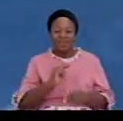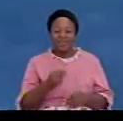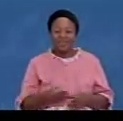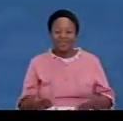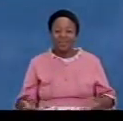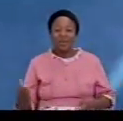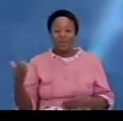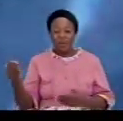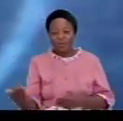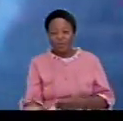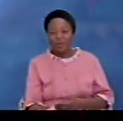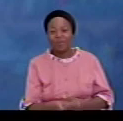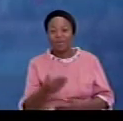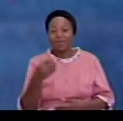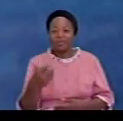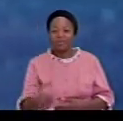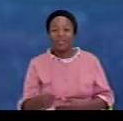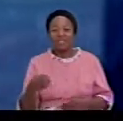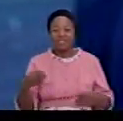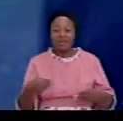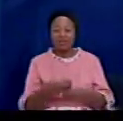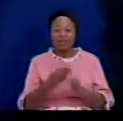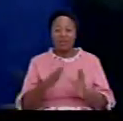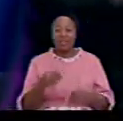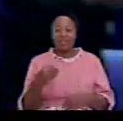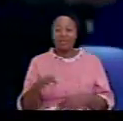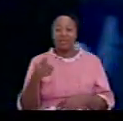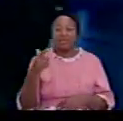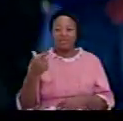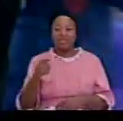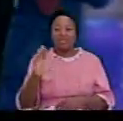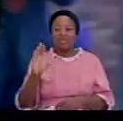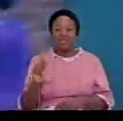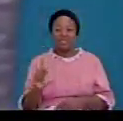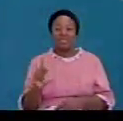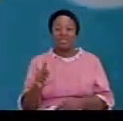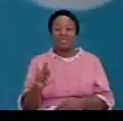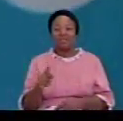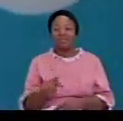of Jiseke, Pastor Dr. William Kumuyi.